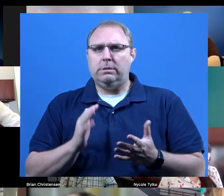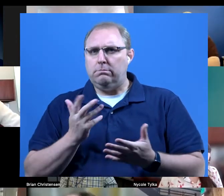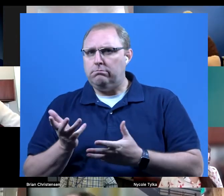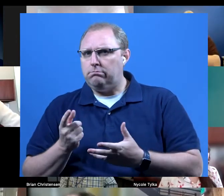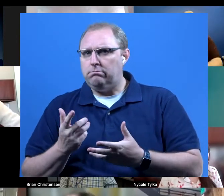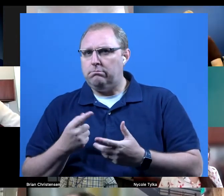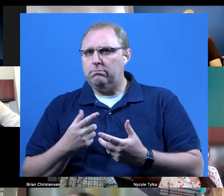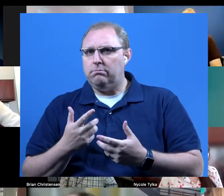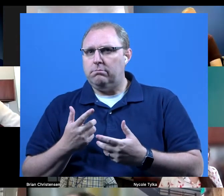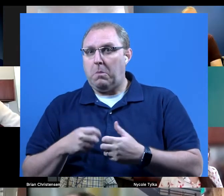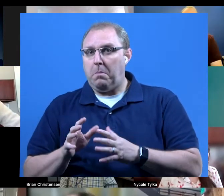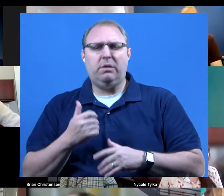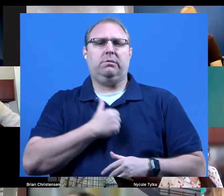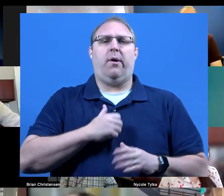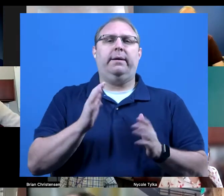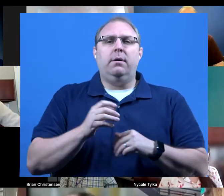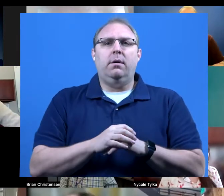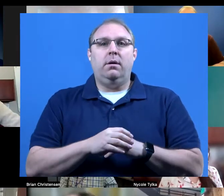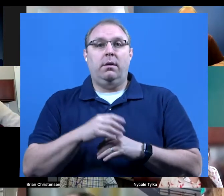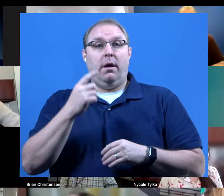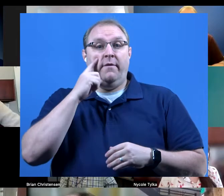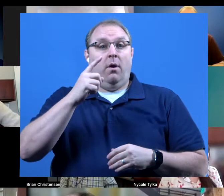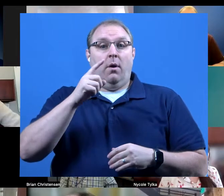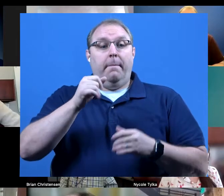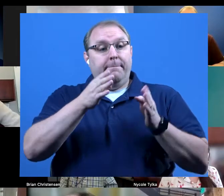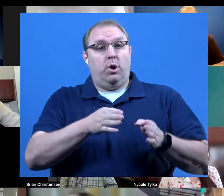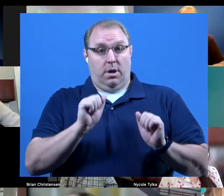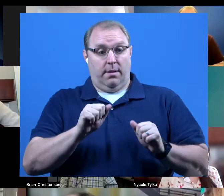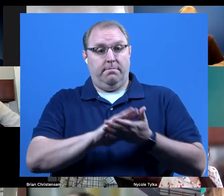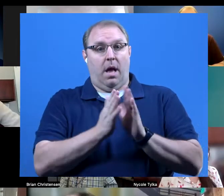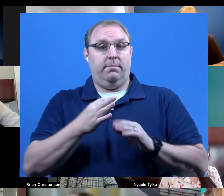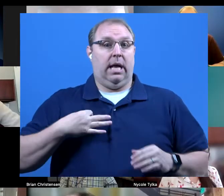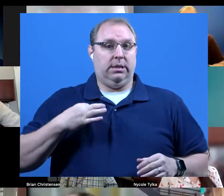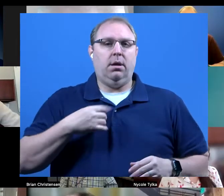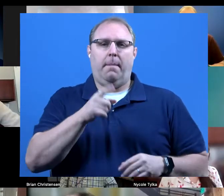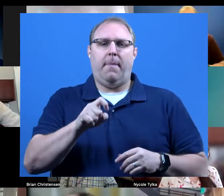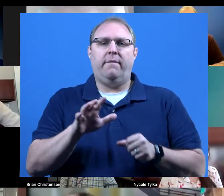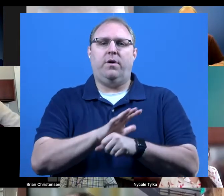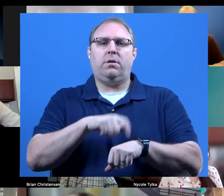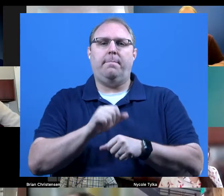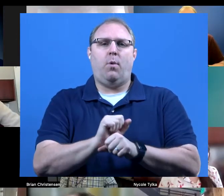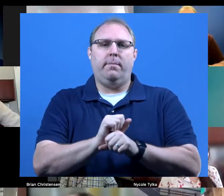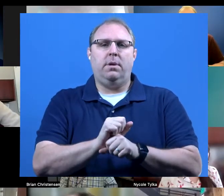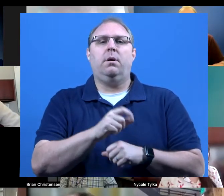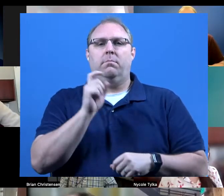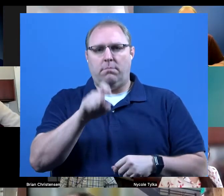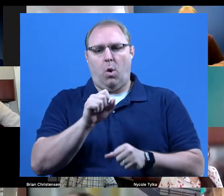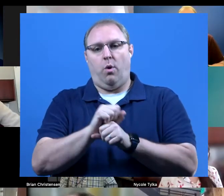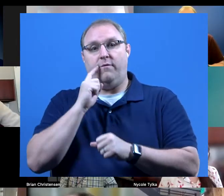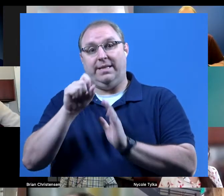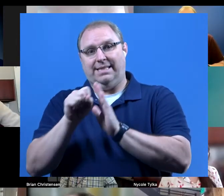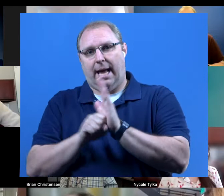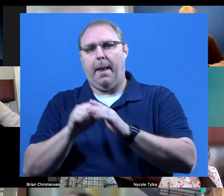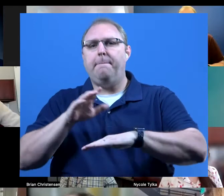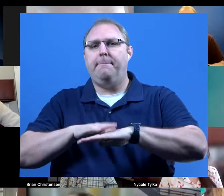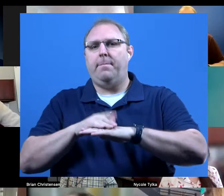Is it too slow? No. Okay. I got you. Okay, I'm sorry. So to be eligible to enjoy this benefit, you